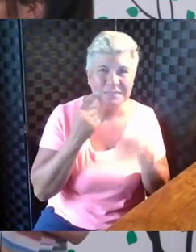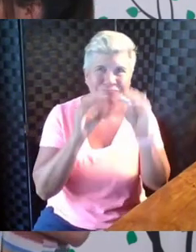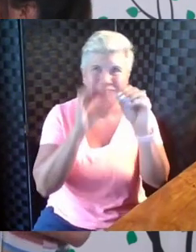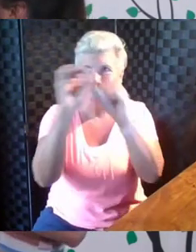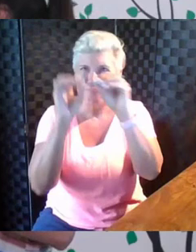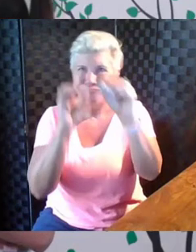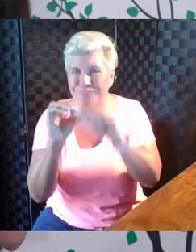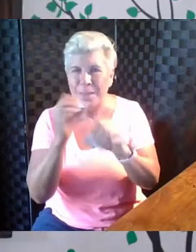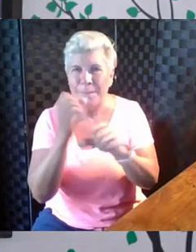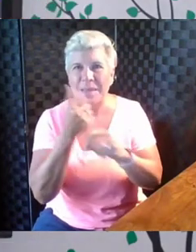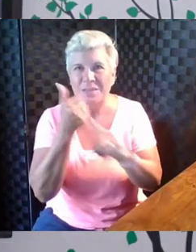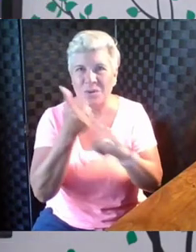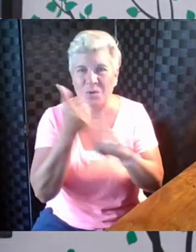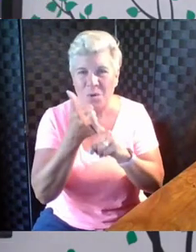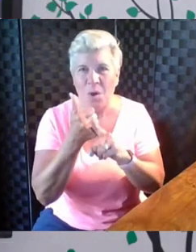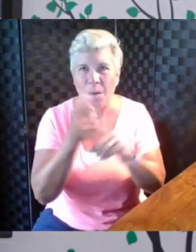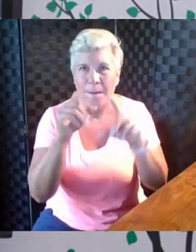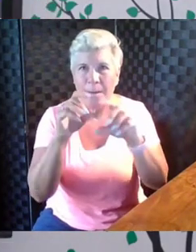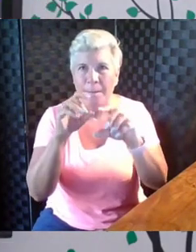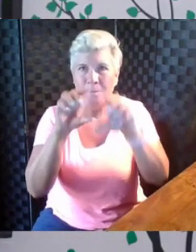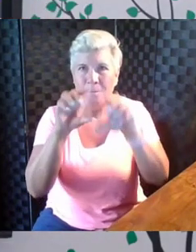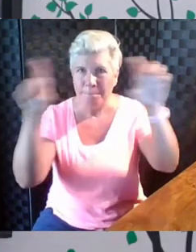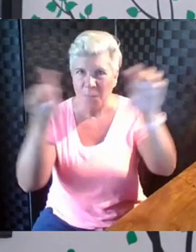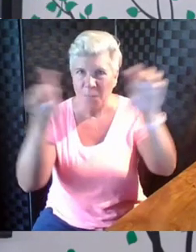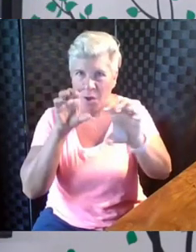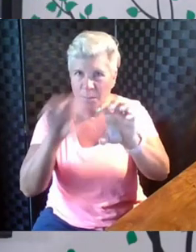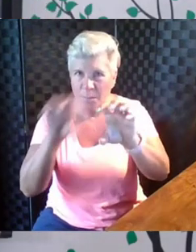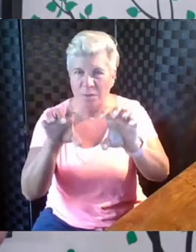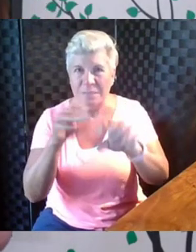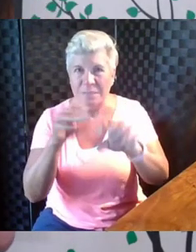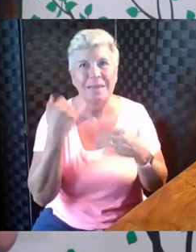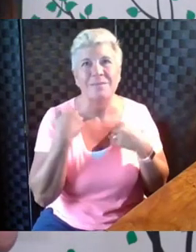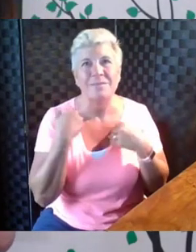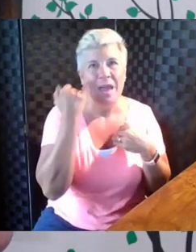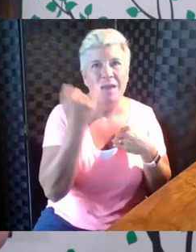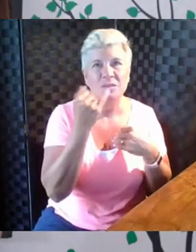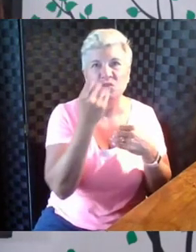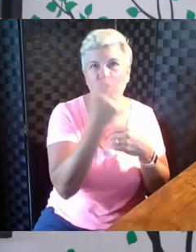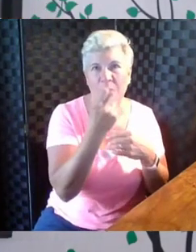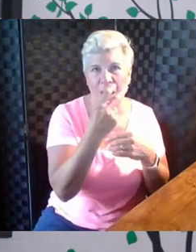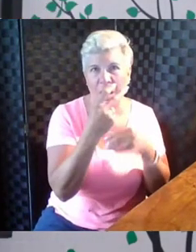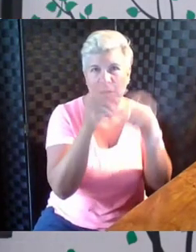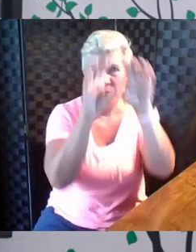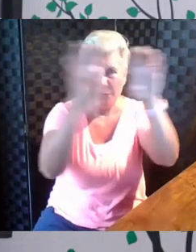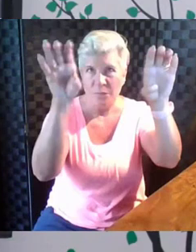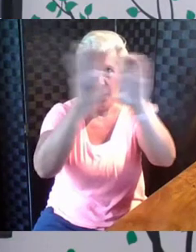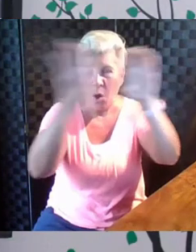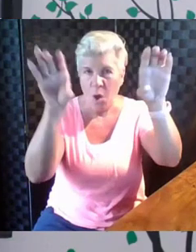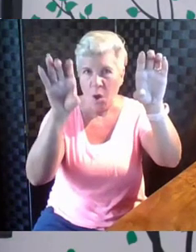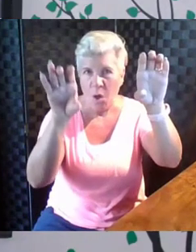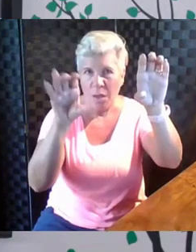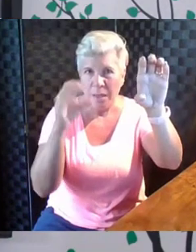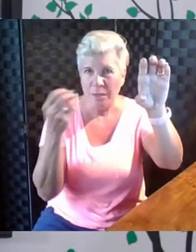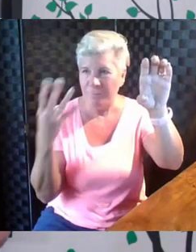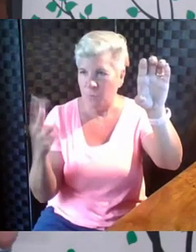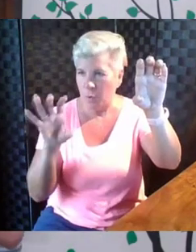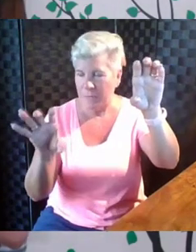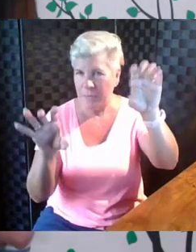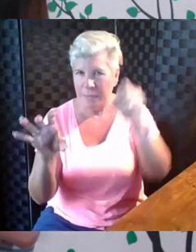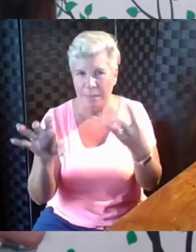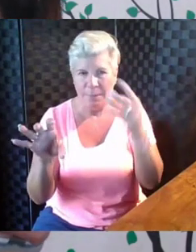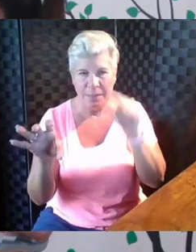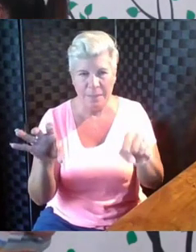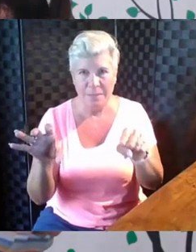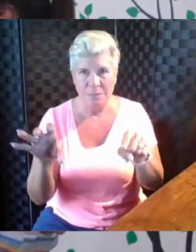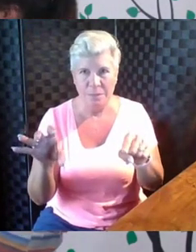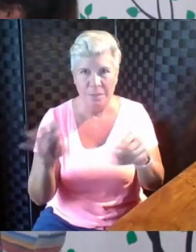model equations. If you have a total of 12 crackers and you put 4 in a group, try to figure out how many is in that missing part